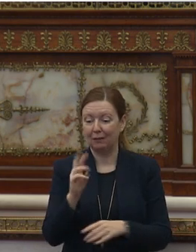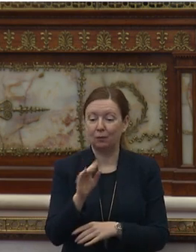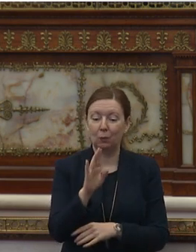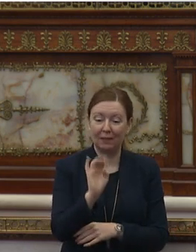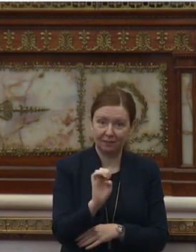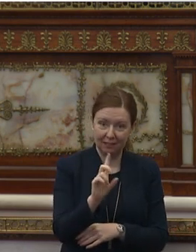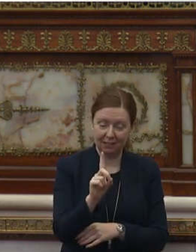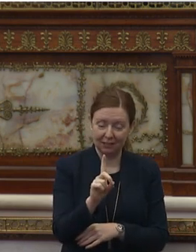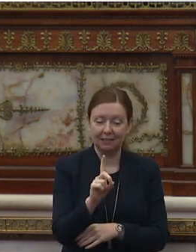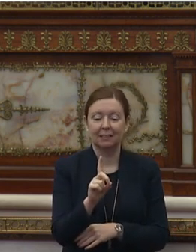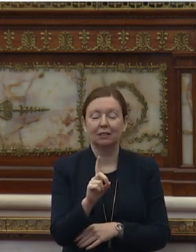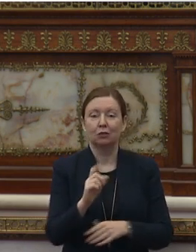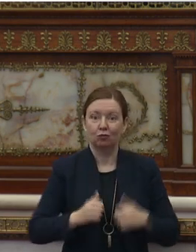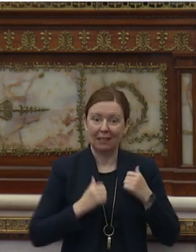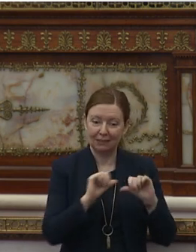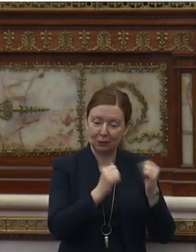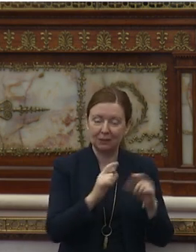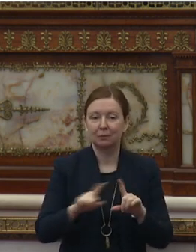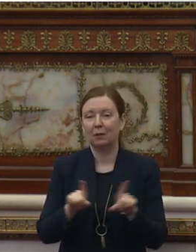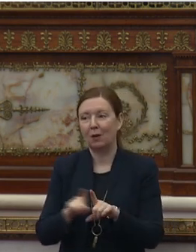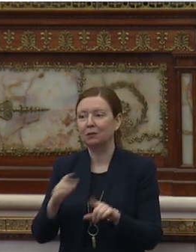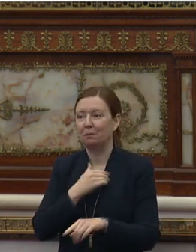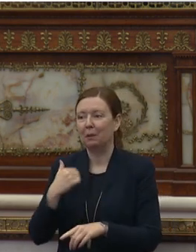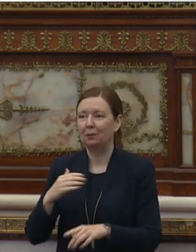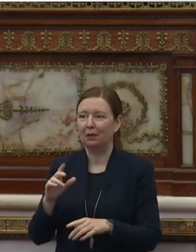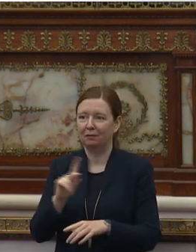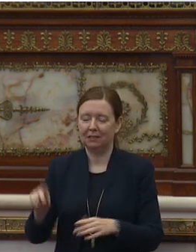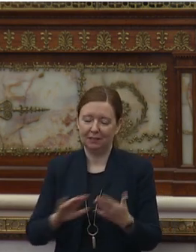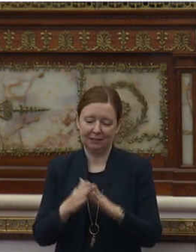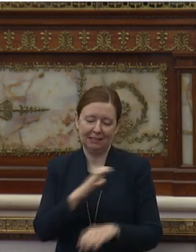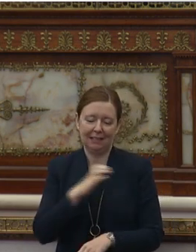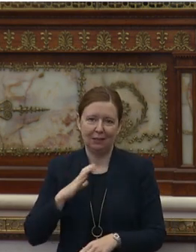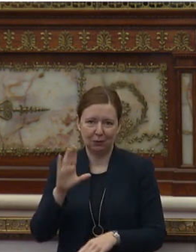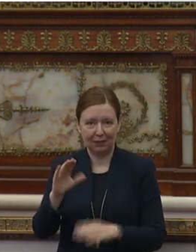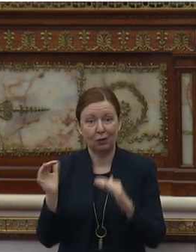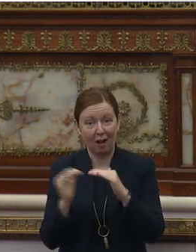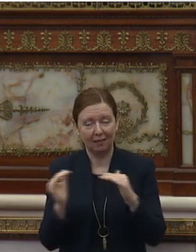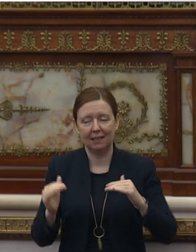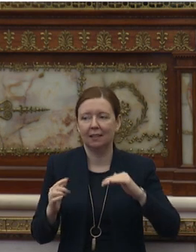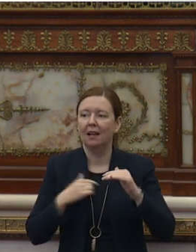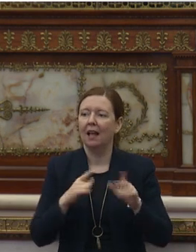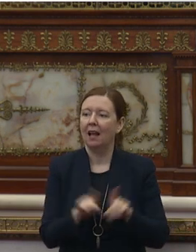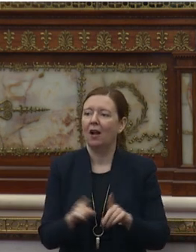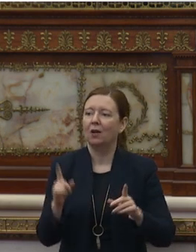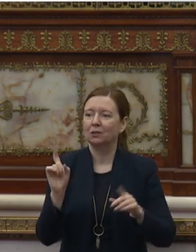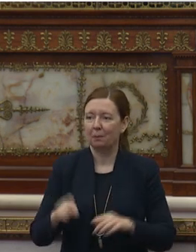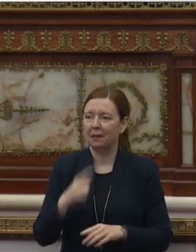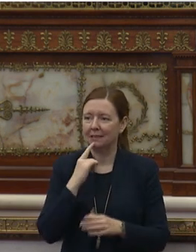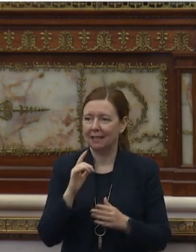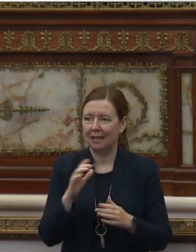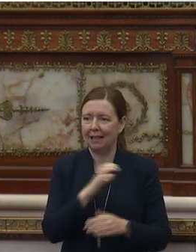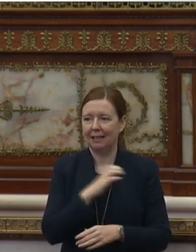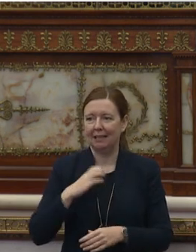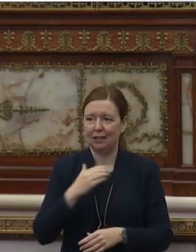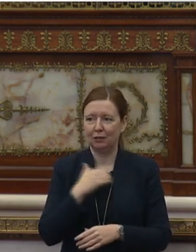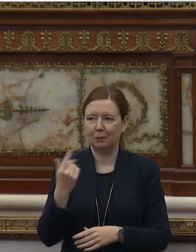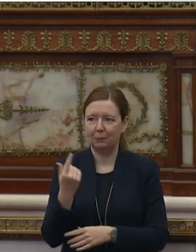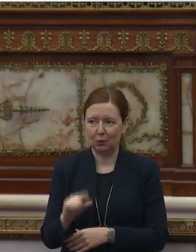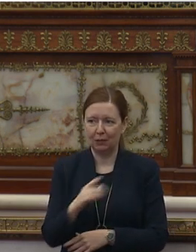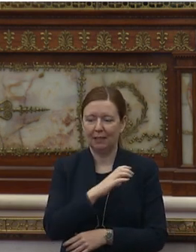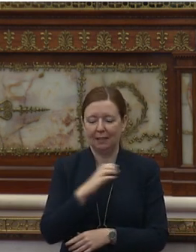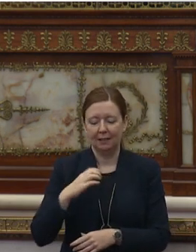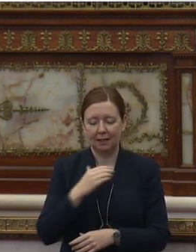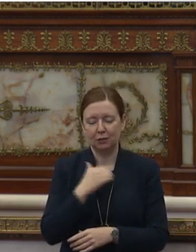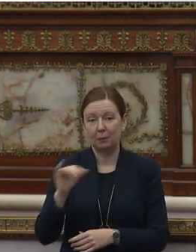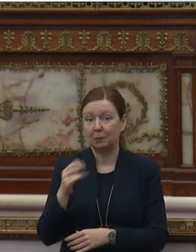Residents Association, but as a member of Philadelphia City Council and your colleague. And I also must say, Councilmember Green and